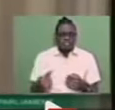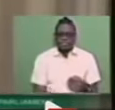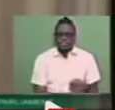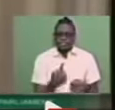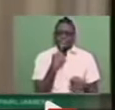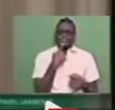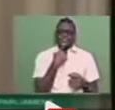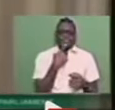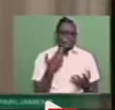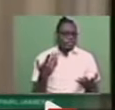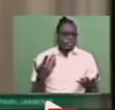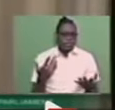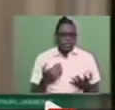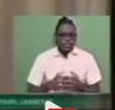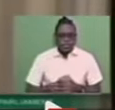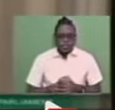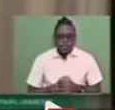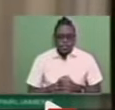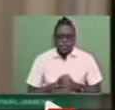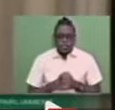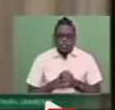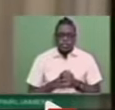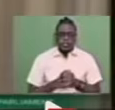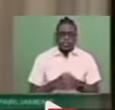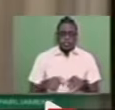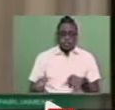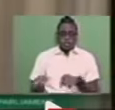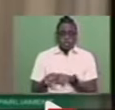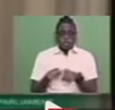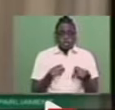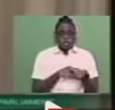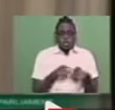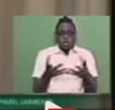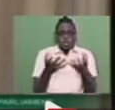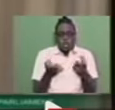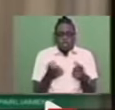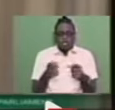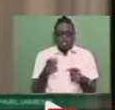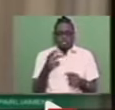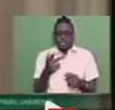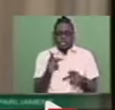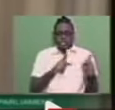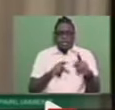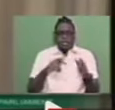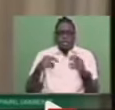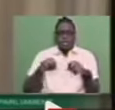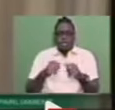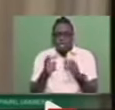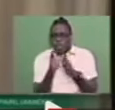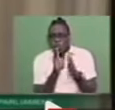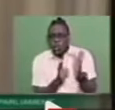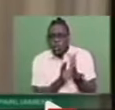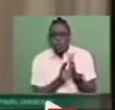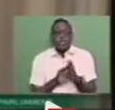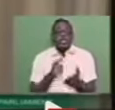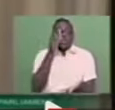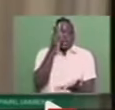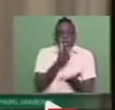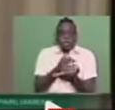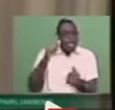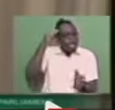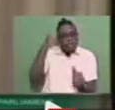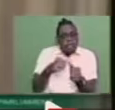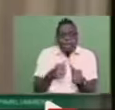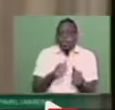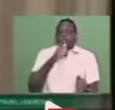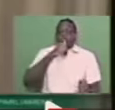are driven to law-breaking to find food. A woman was forced to stand outside a gas station with a placard